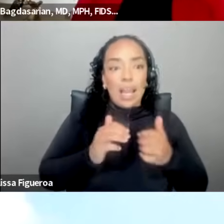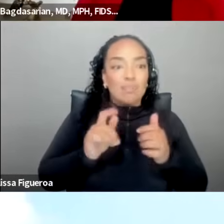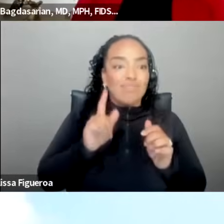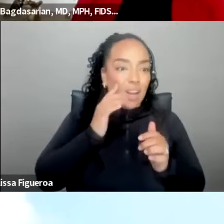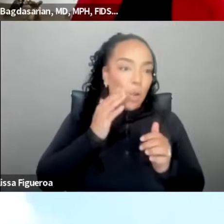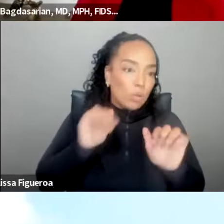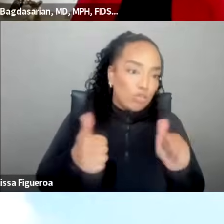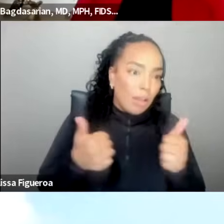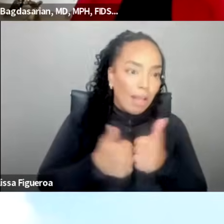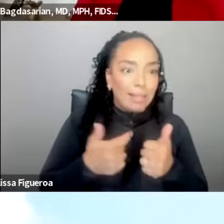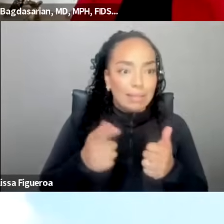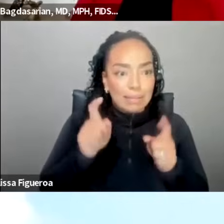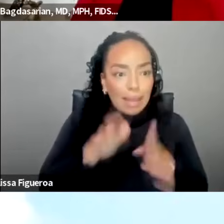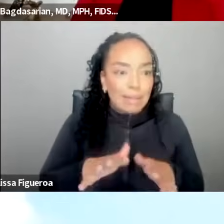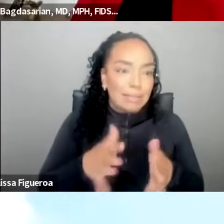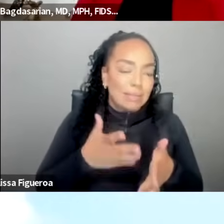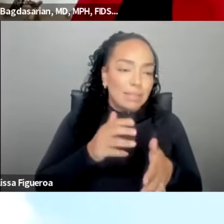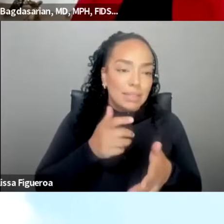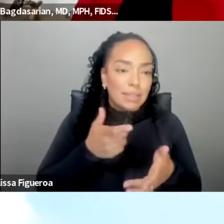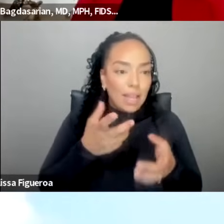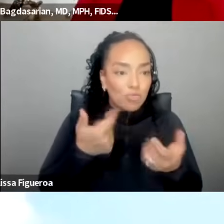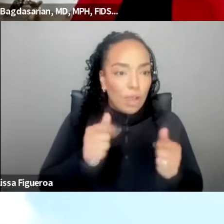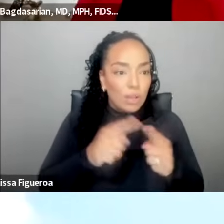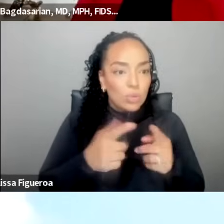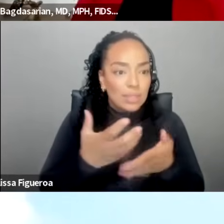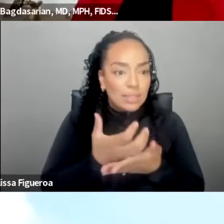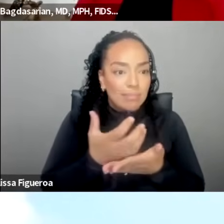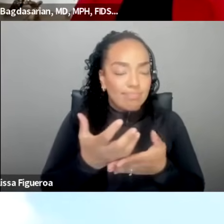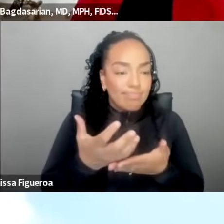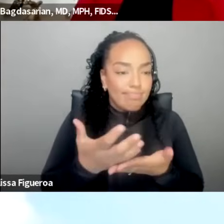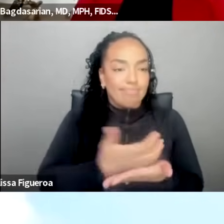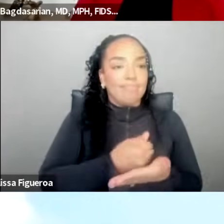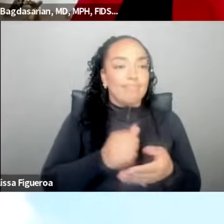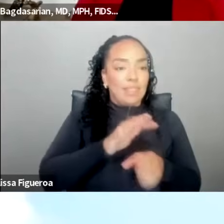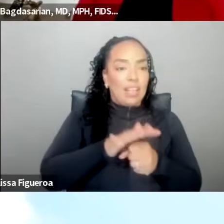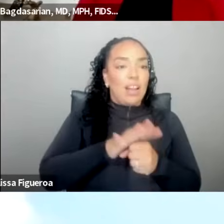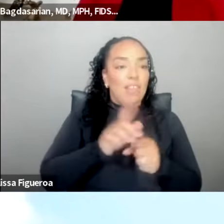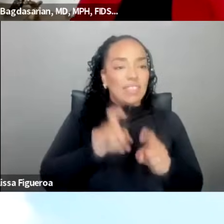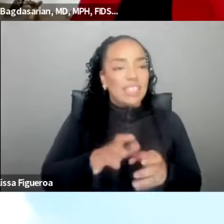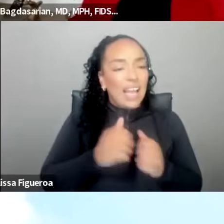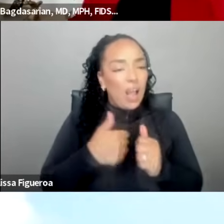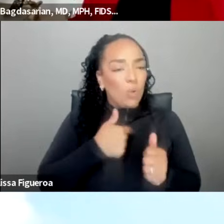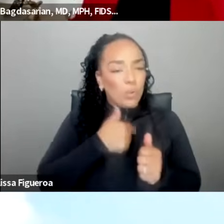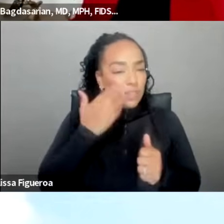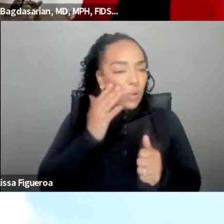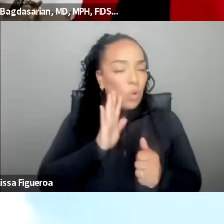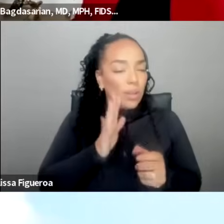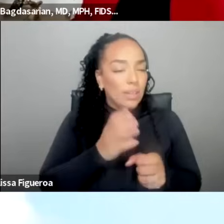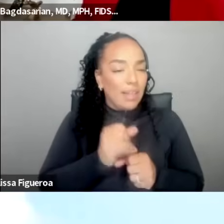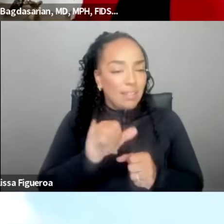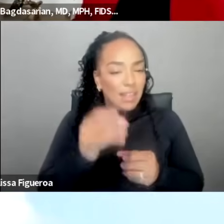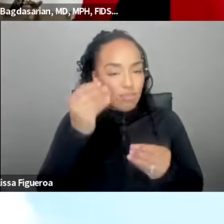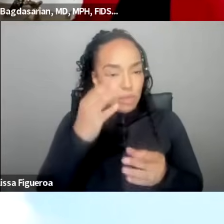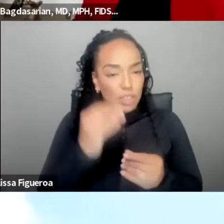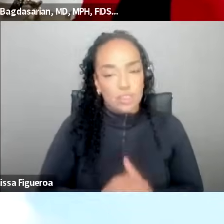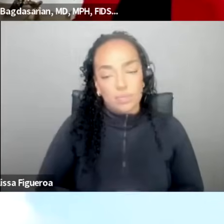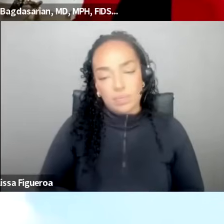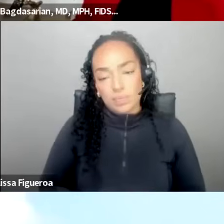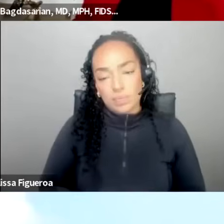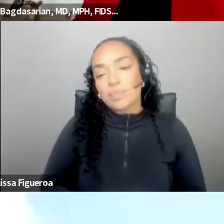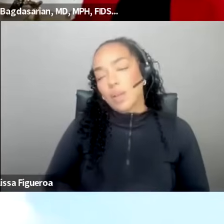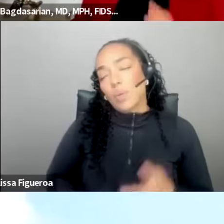and getting enough tests done, how can we be assured that we're getting that information? Yeah, thank you, Christine. I think that's a really